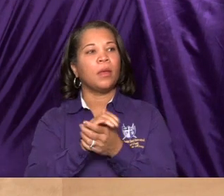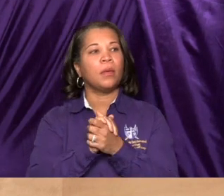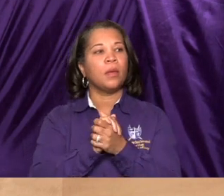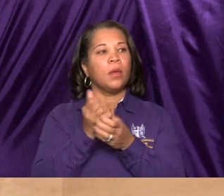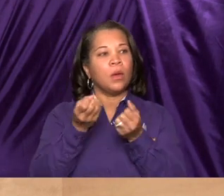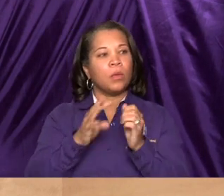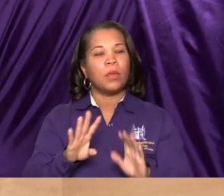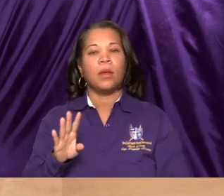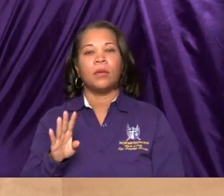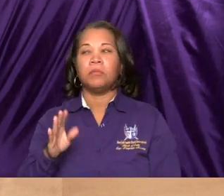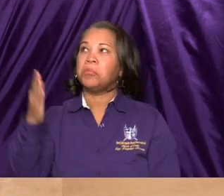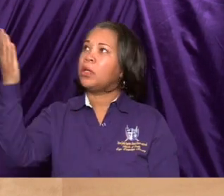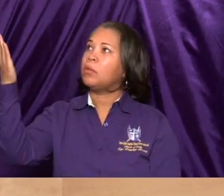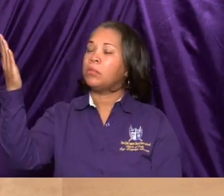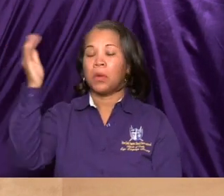Without him, I don't know where I would be.